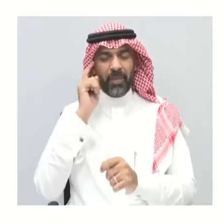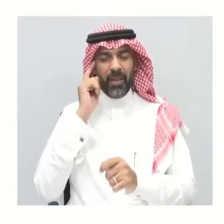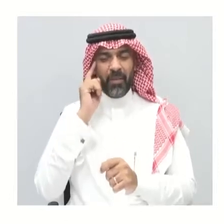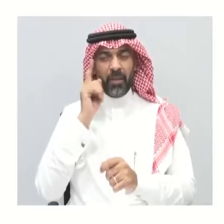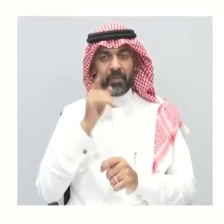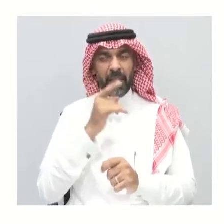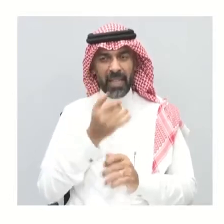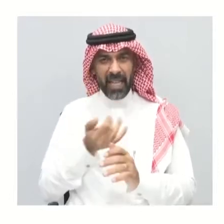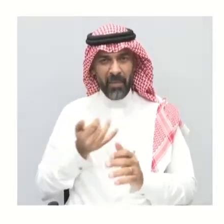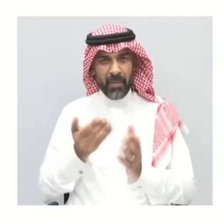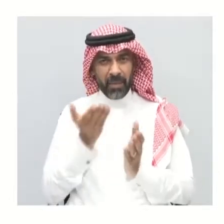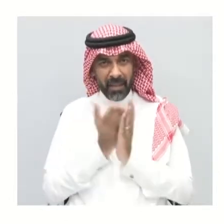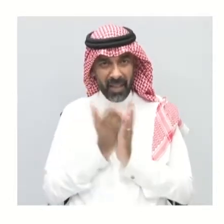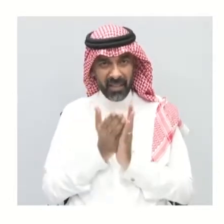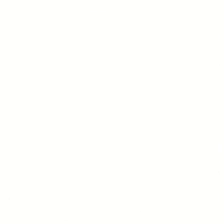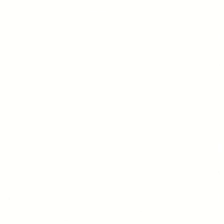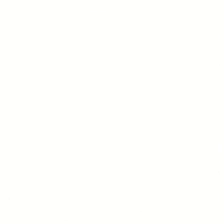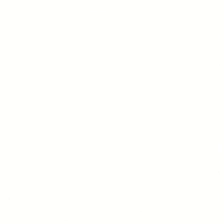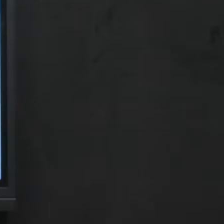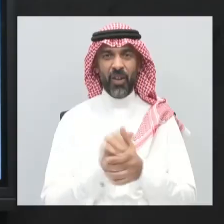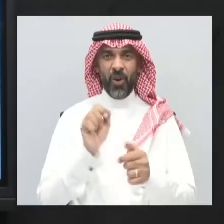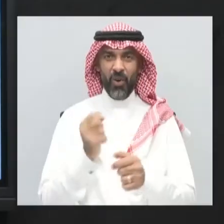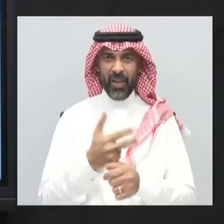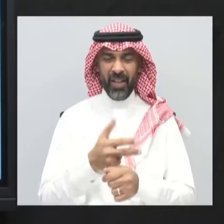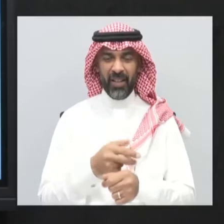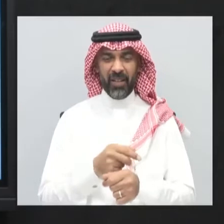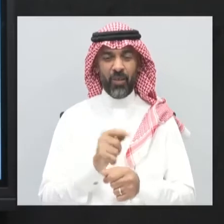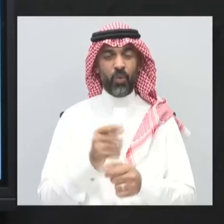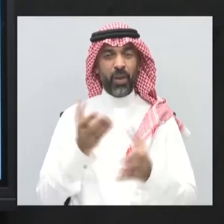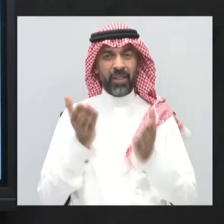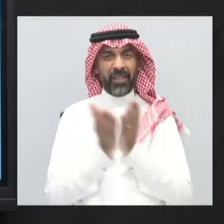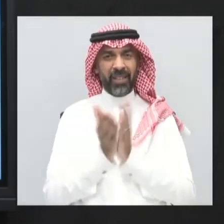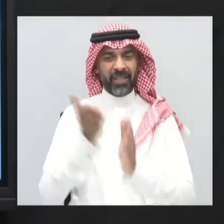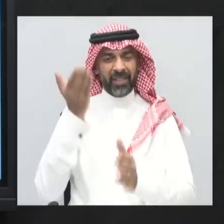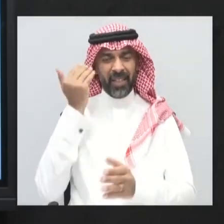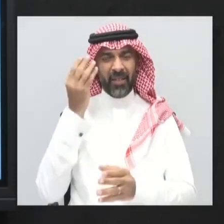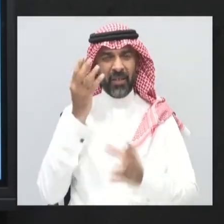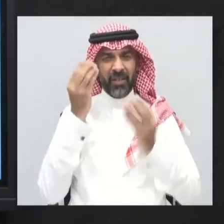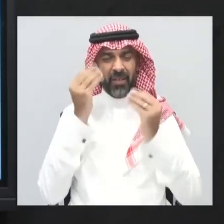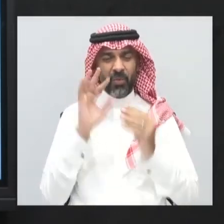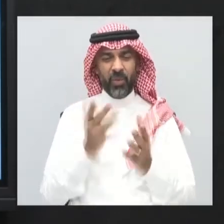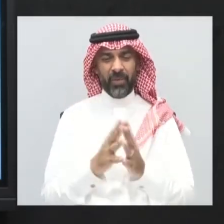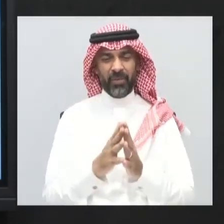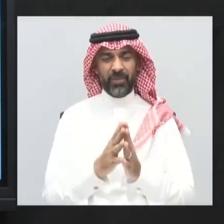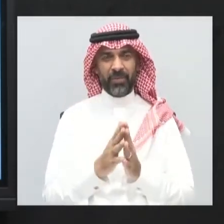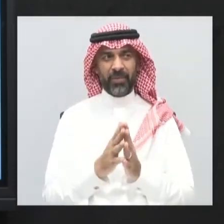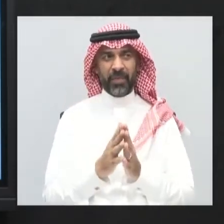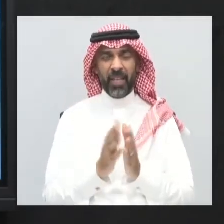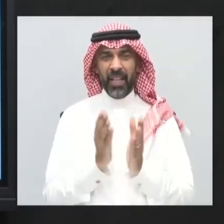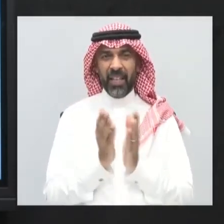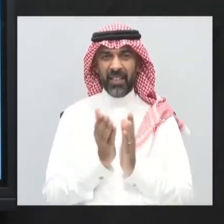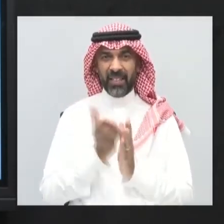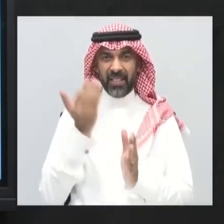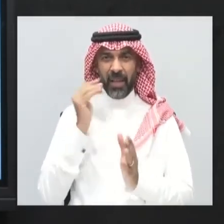have a snack before class begins. Okay, so what did we learn last time, boys and girls? Last time we took the